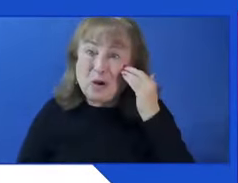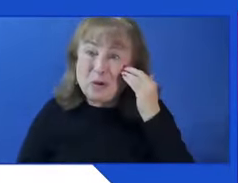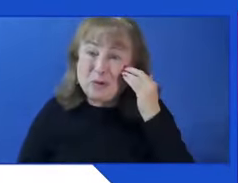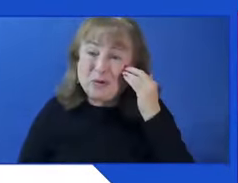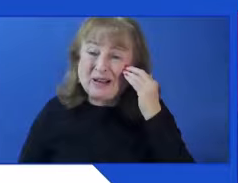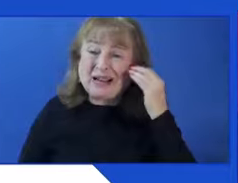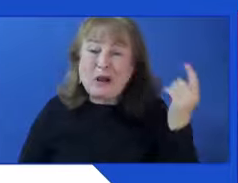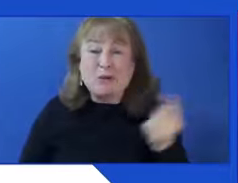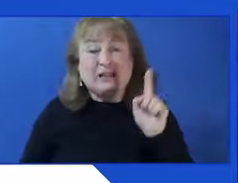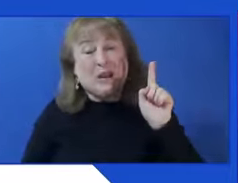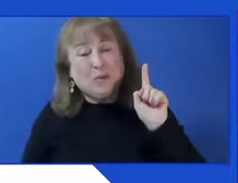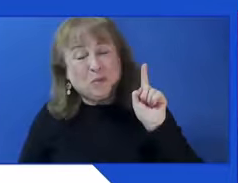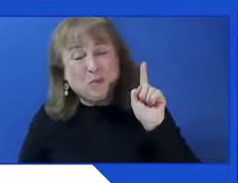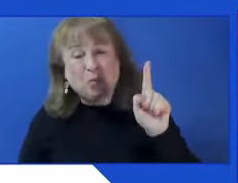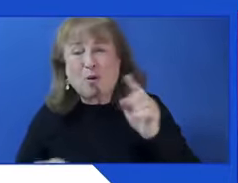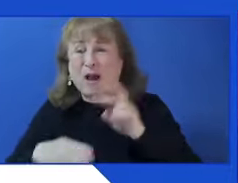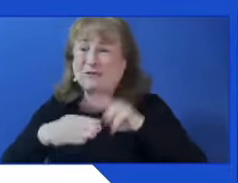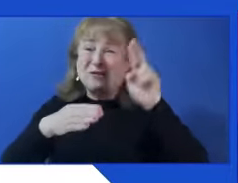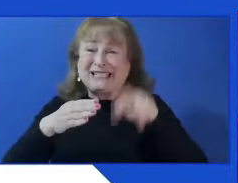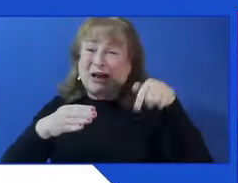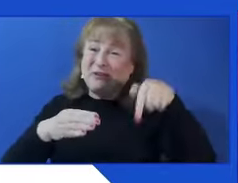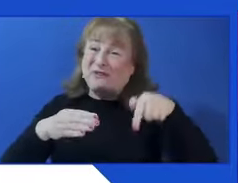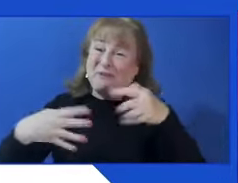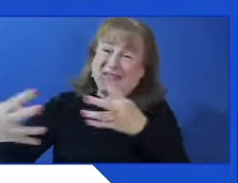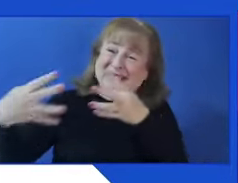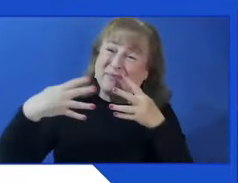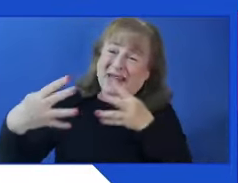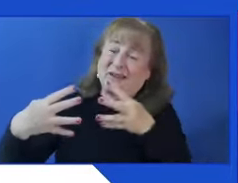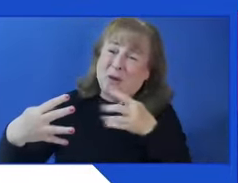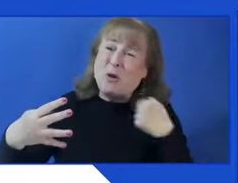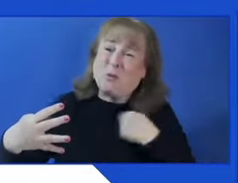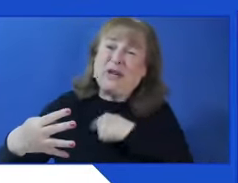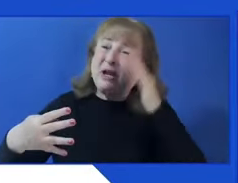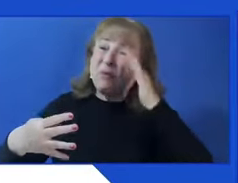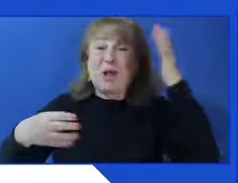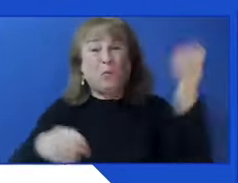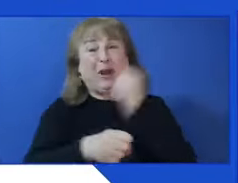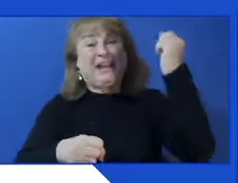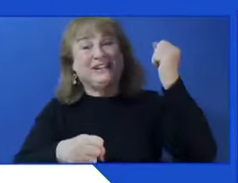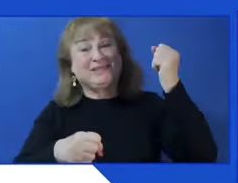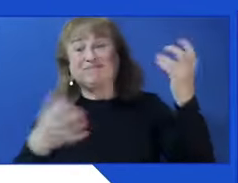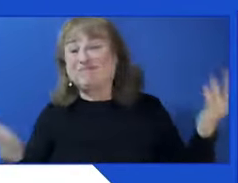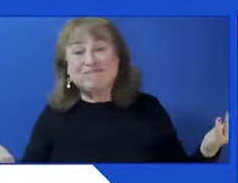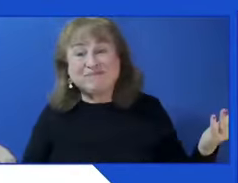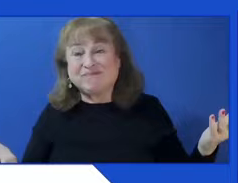only one outcome in this battle, our victory.